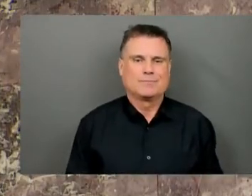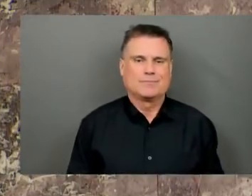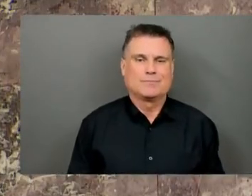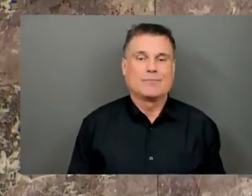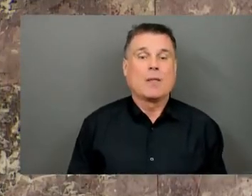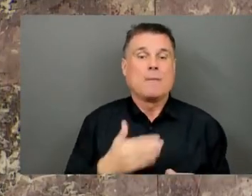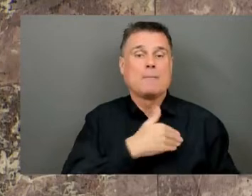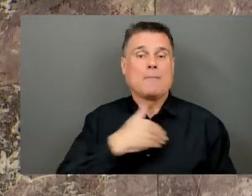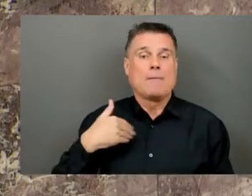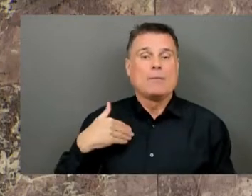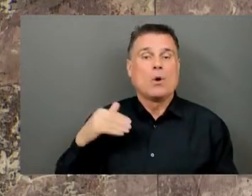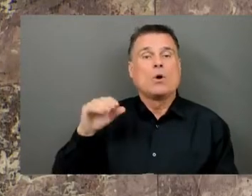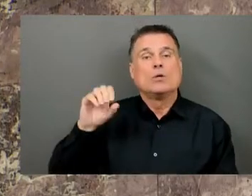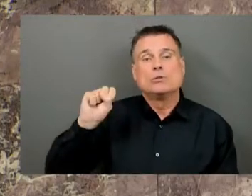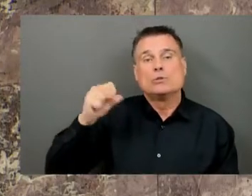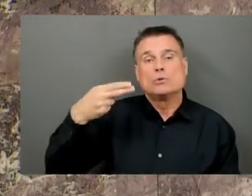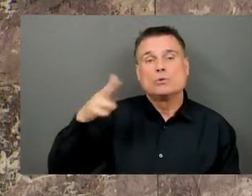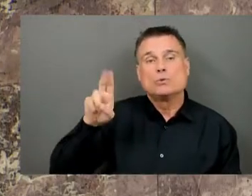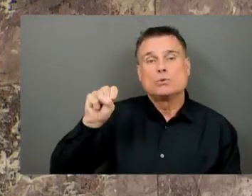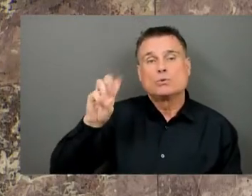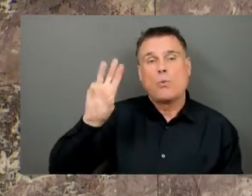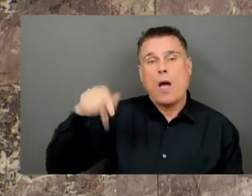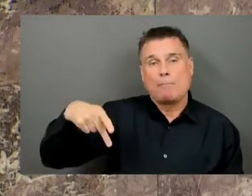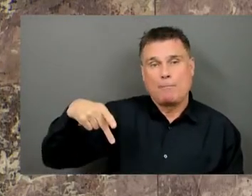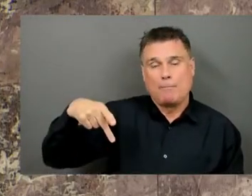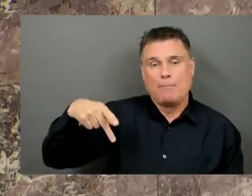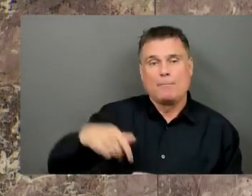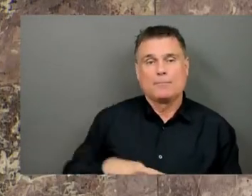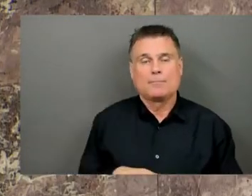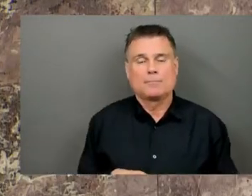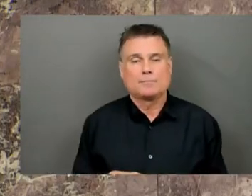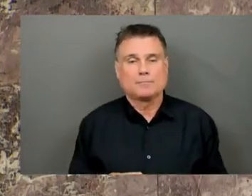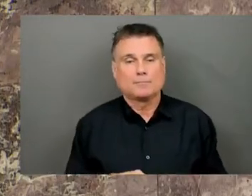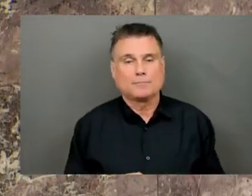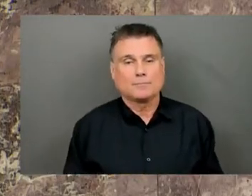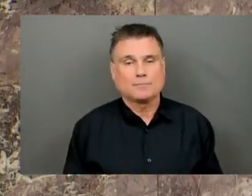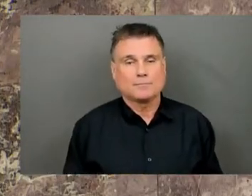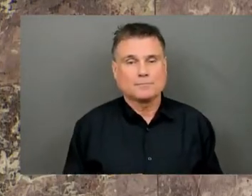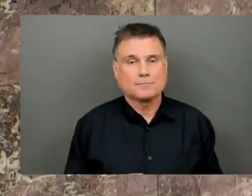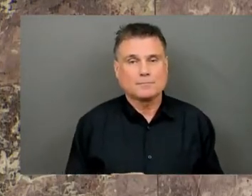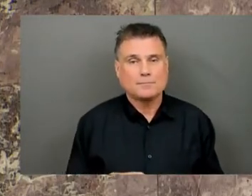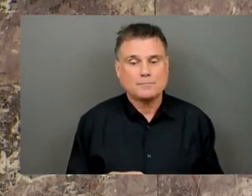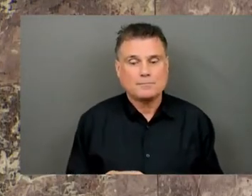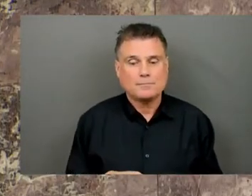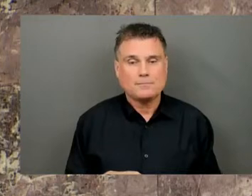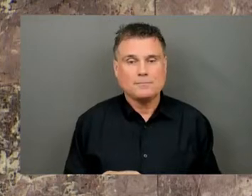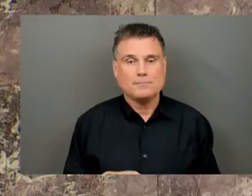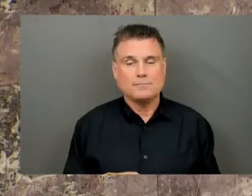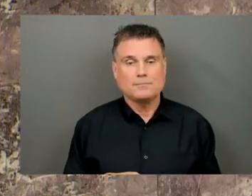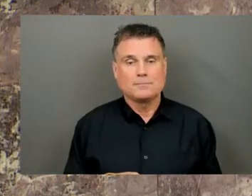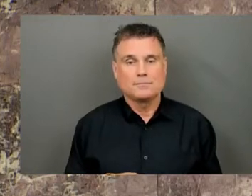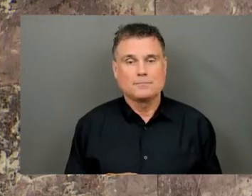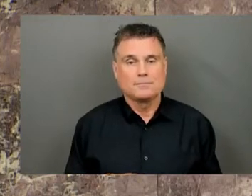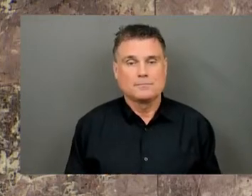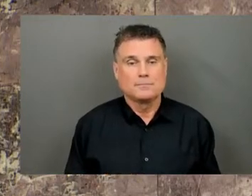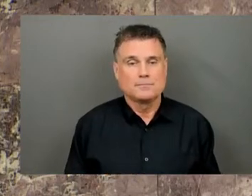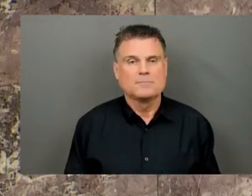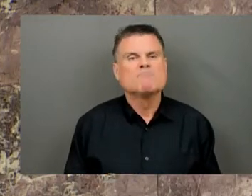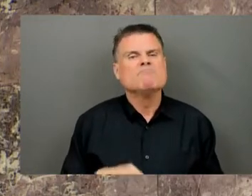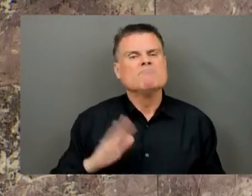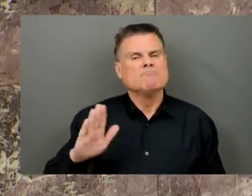Thank you very much, Honourable Speaker. Canadians across the country were heartbroken to hear the news of the Humboldt bus crash